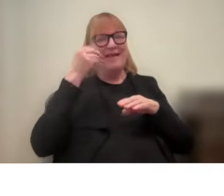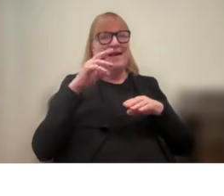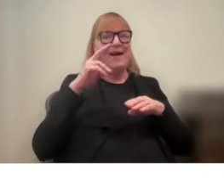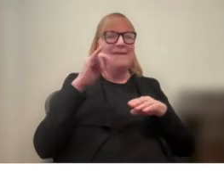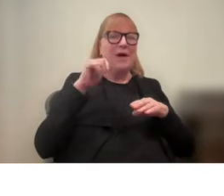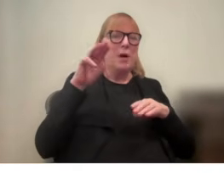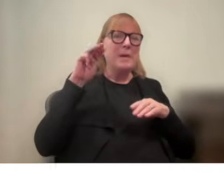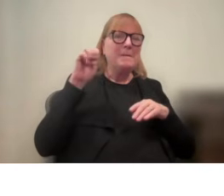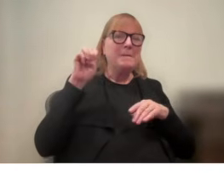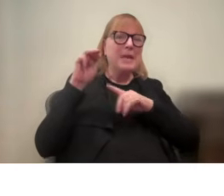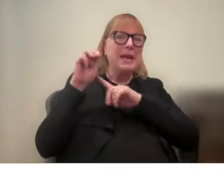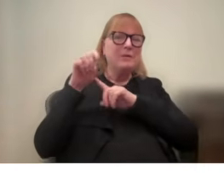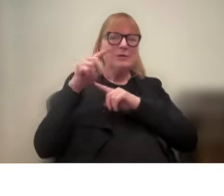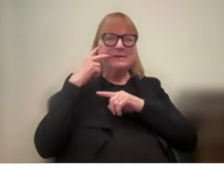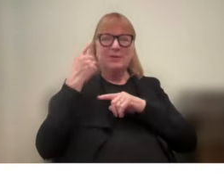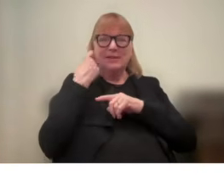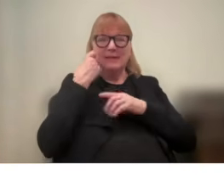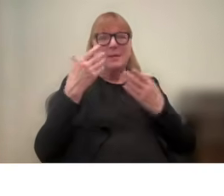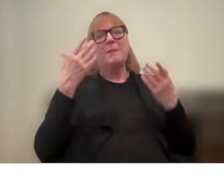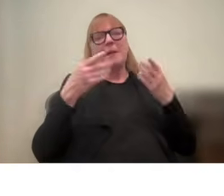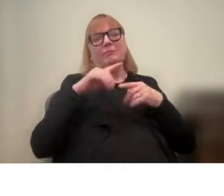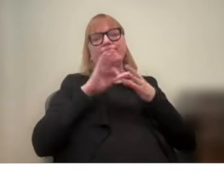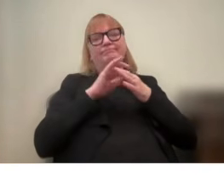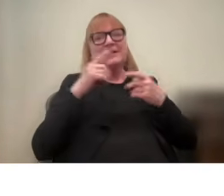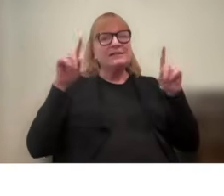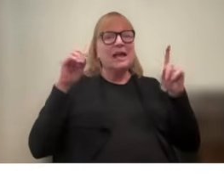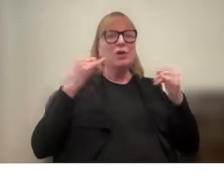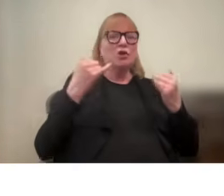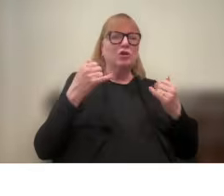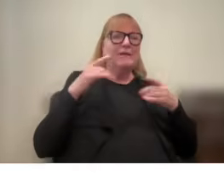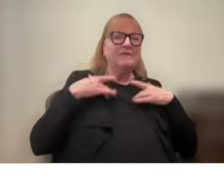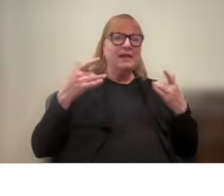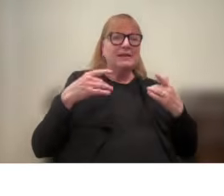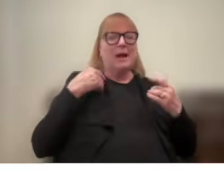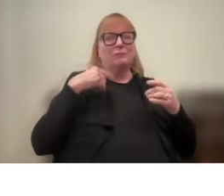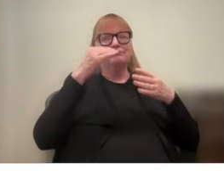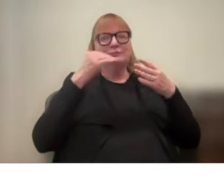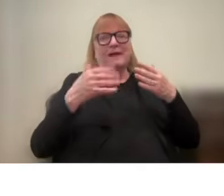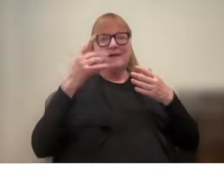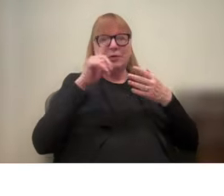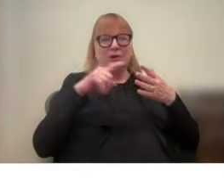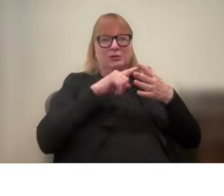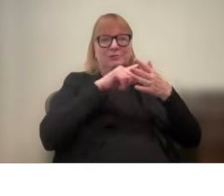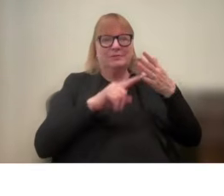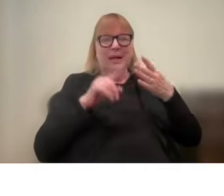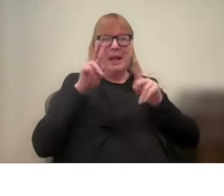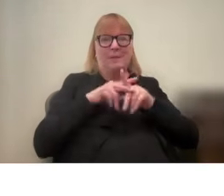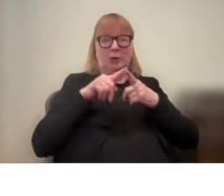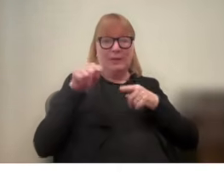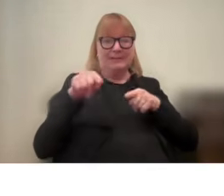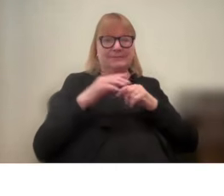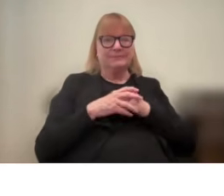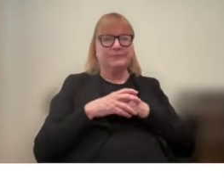meme that you've seen recently, maybe something about success or current events. So I'm going to go through the 5 questions and kind of apply it to this.